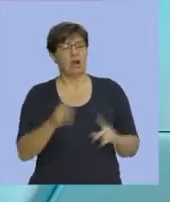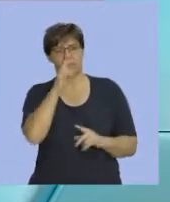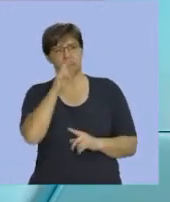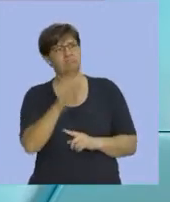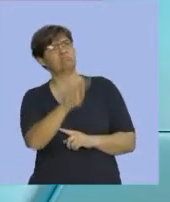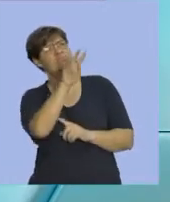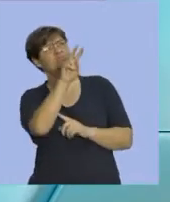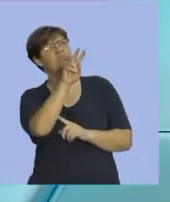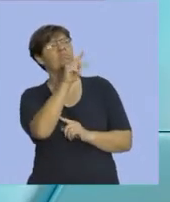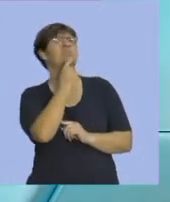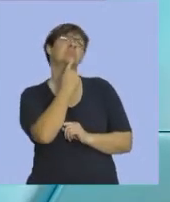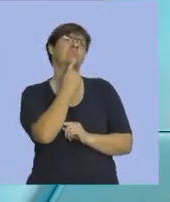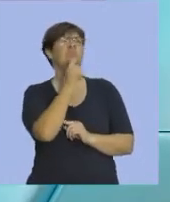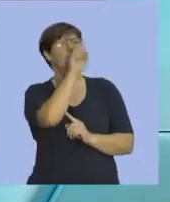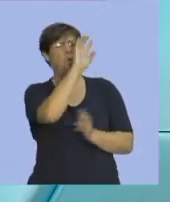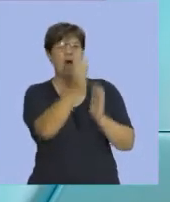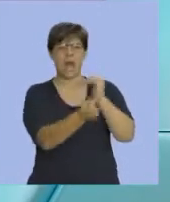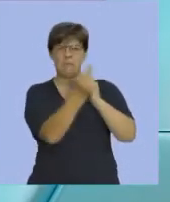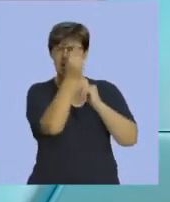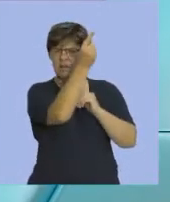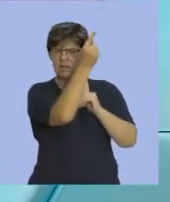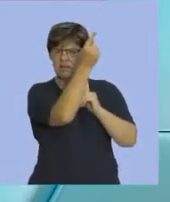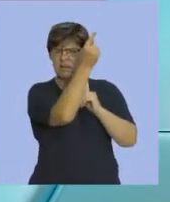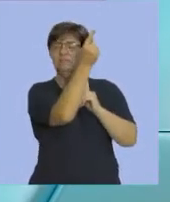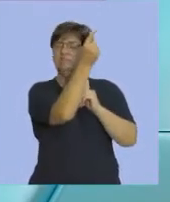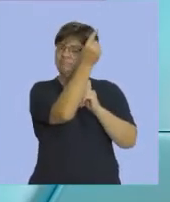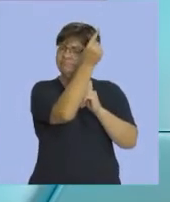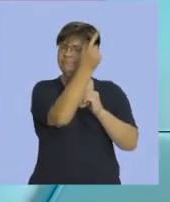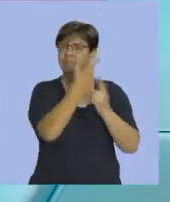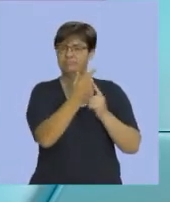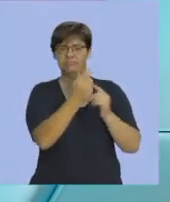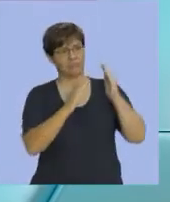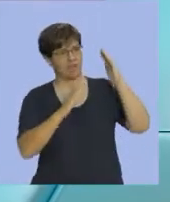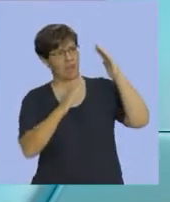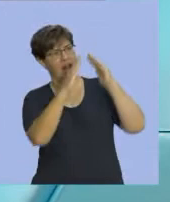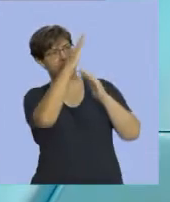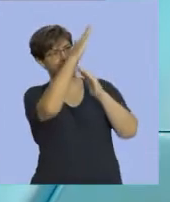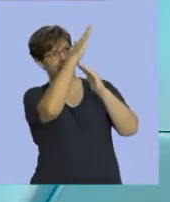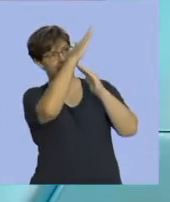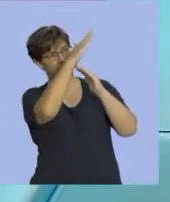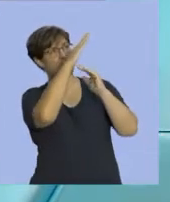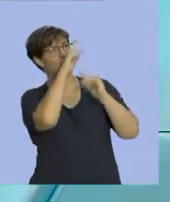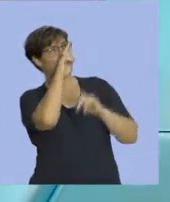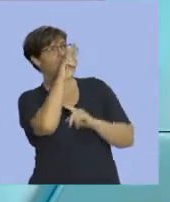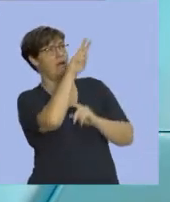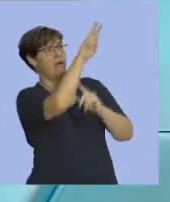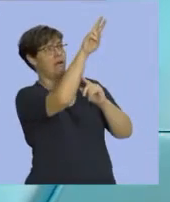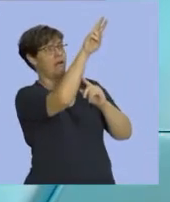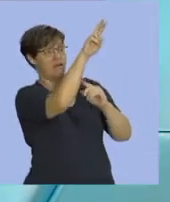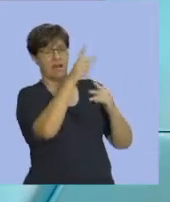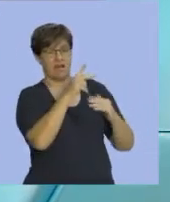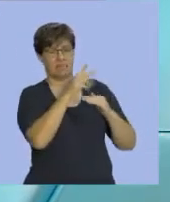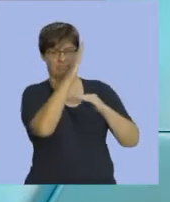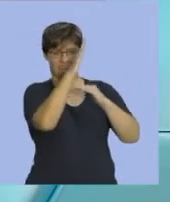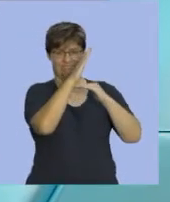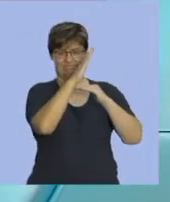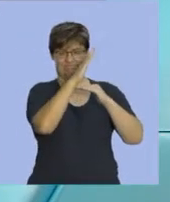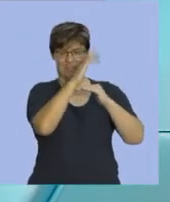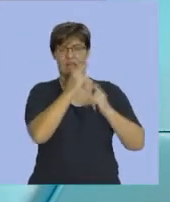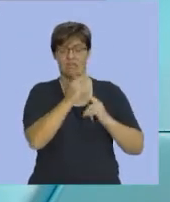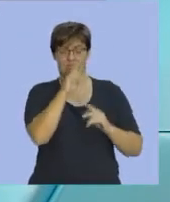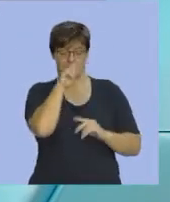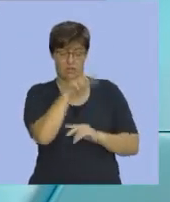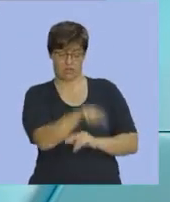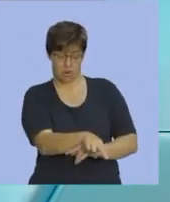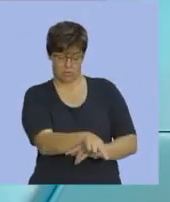and I want to see maybe what's happening up there, there's what we call an angle of elevation, which are things that we're going to be talking about. If I'm